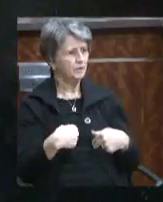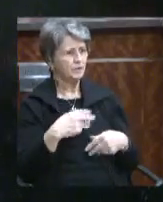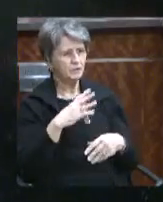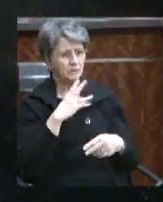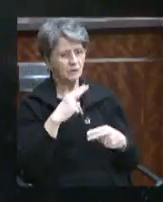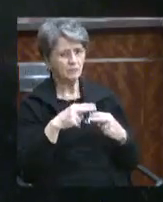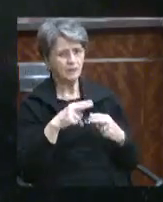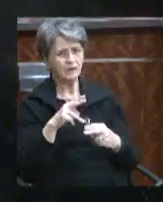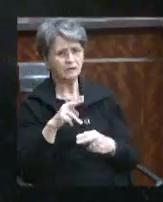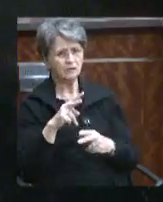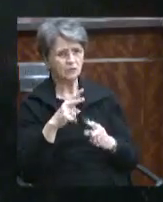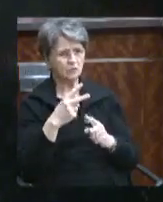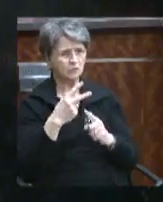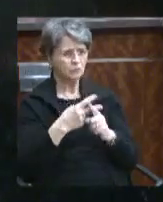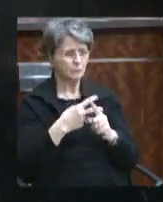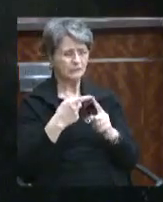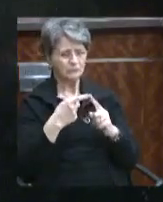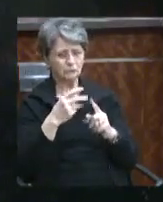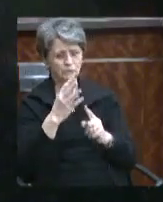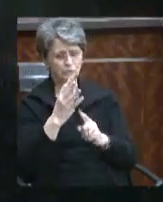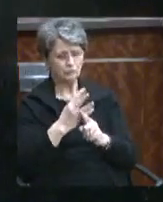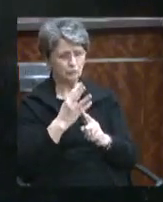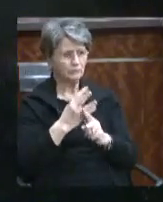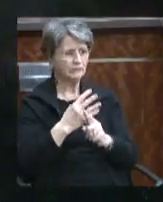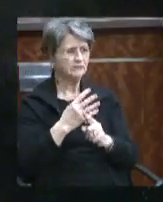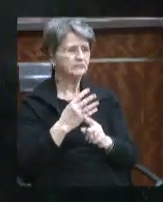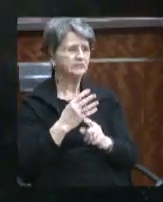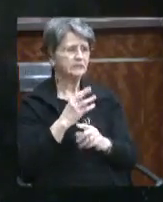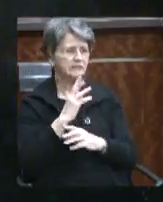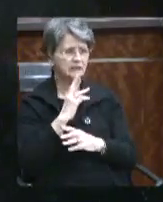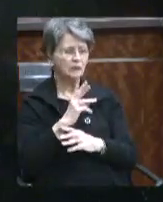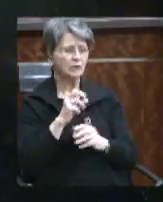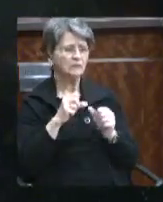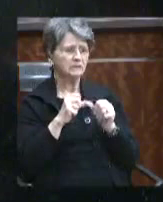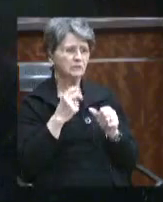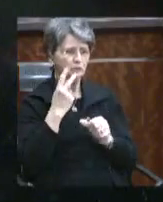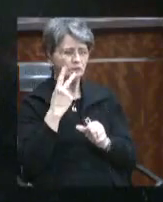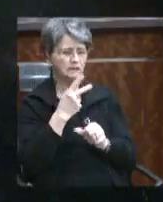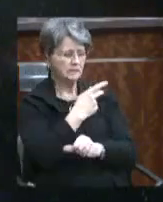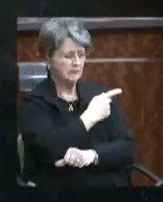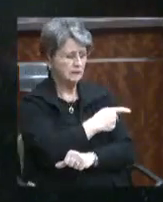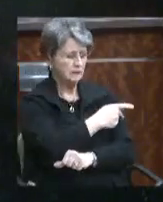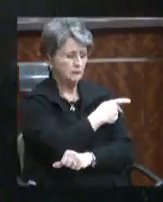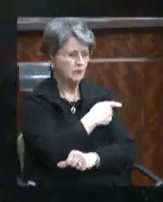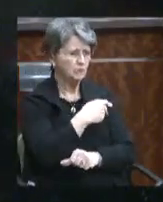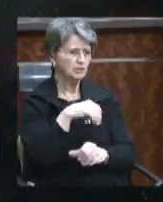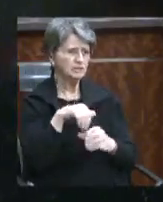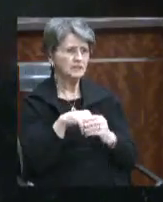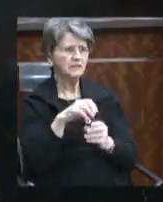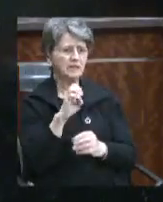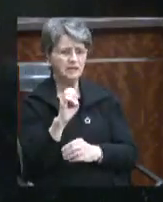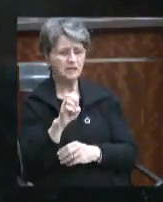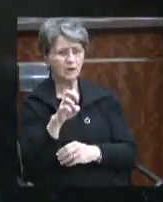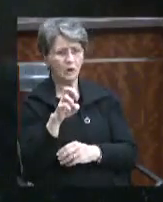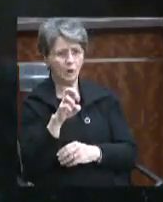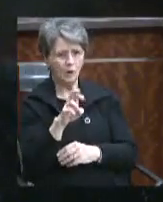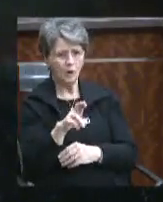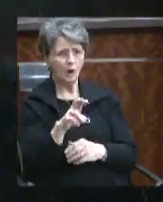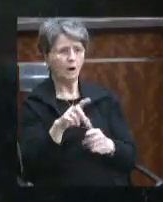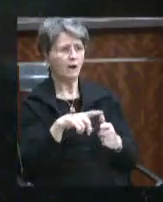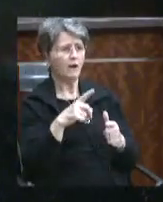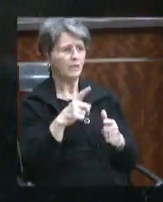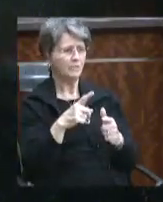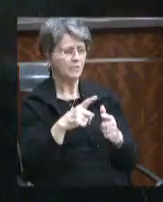anywhere from 2 to 4 months. They are continuing to see patients through the ER, and then from there they'll